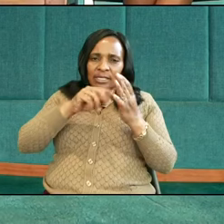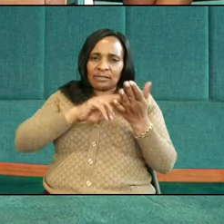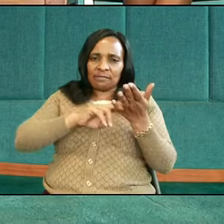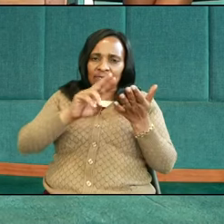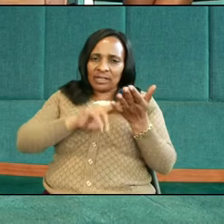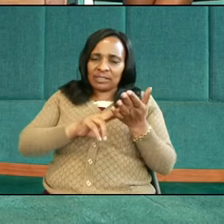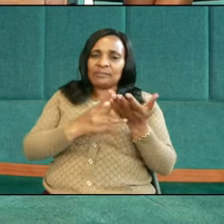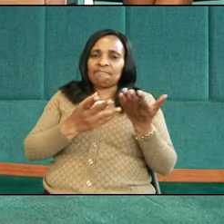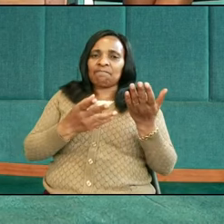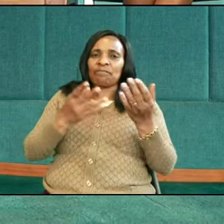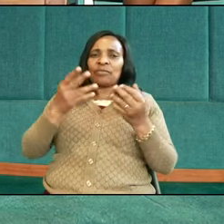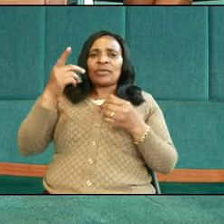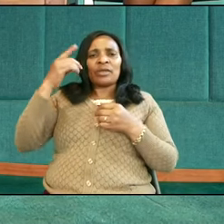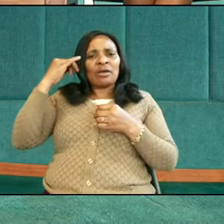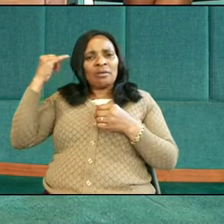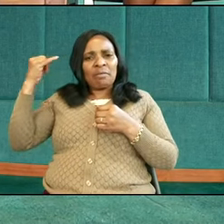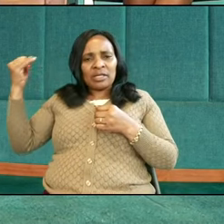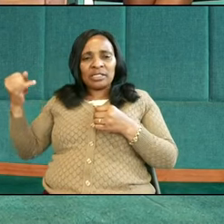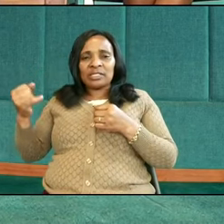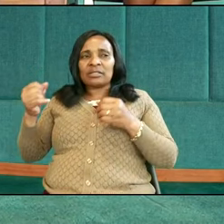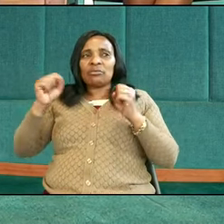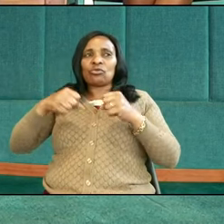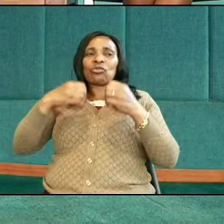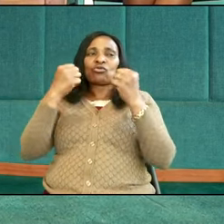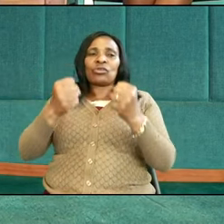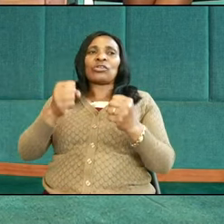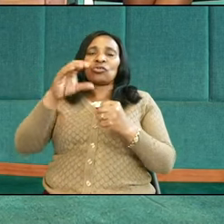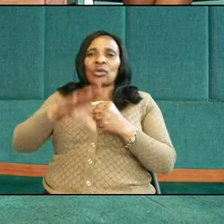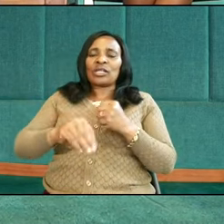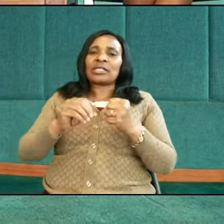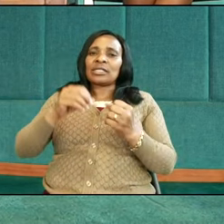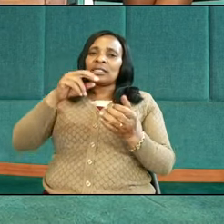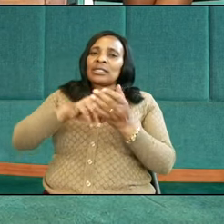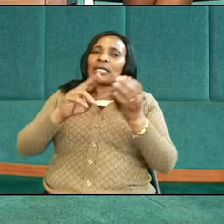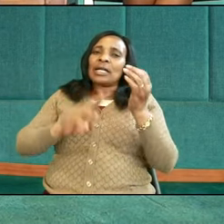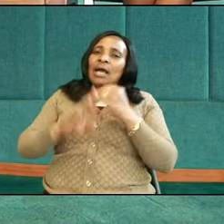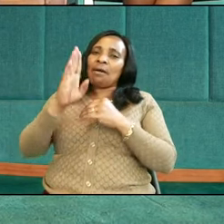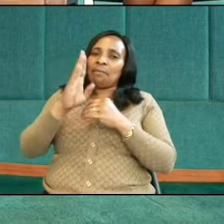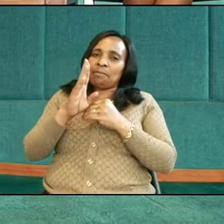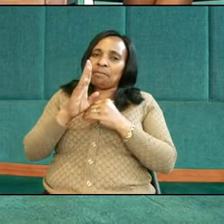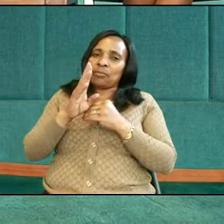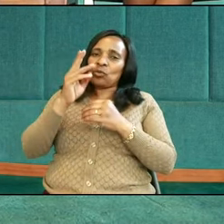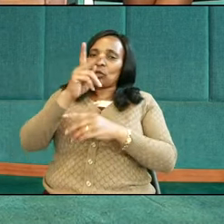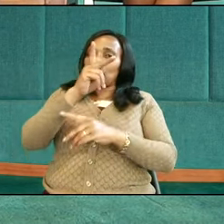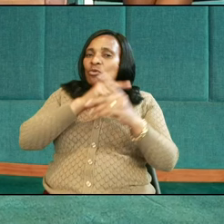You can imagine the strength that it must have taken to stand up against all those prophets.